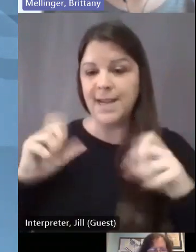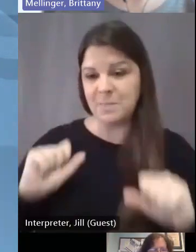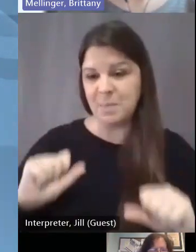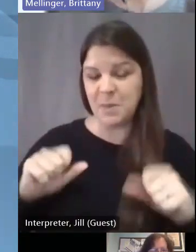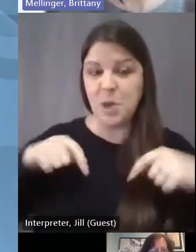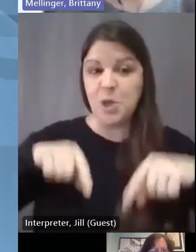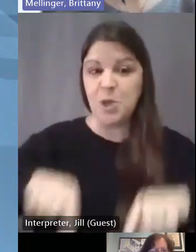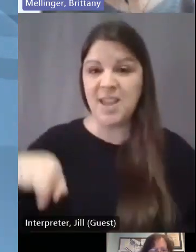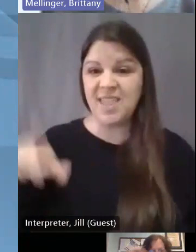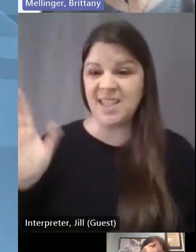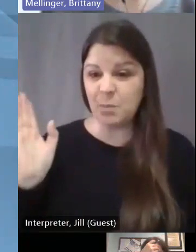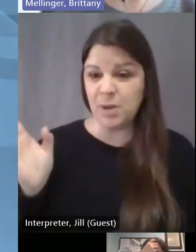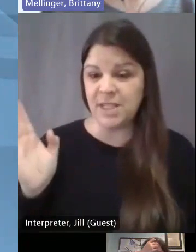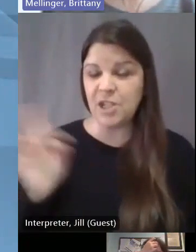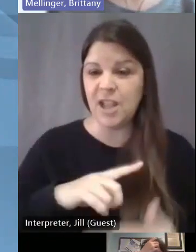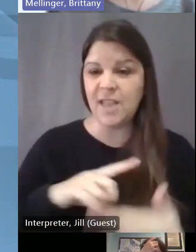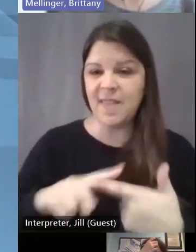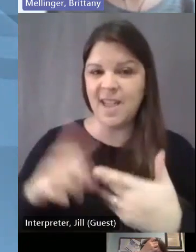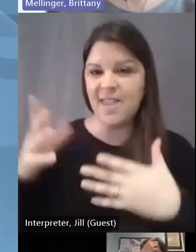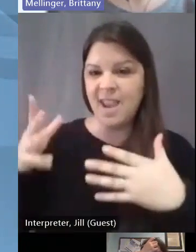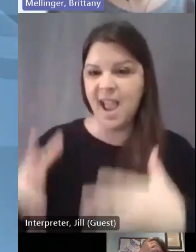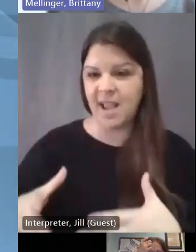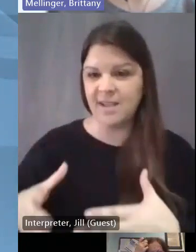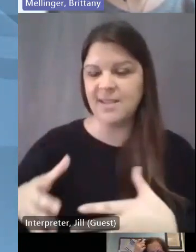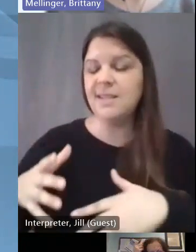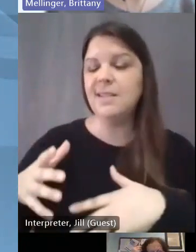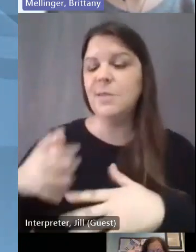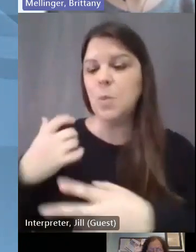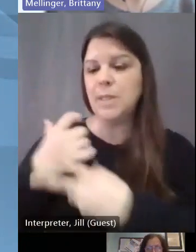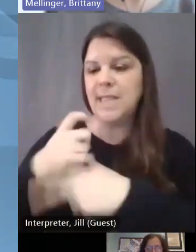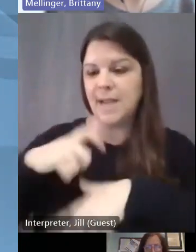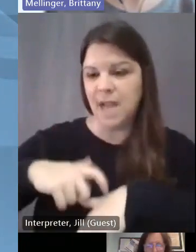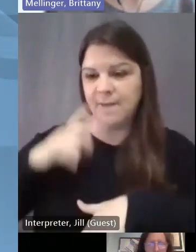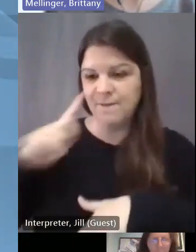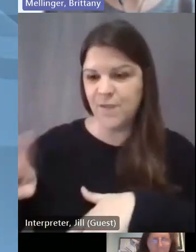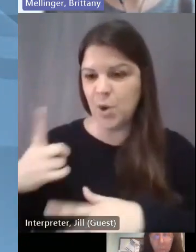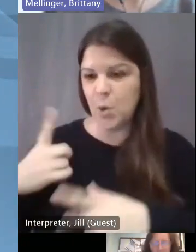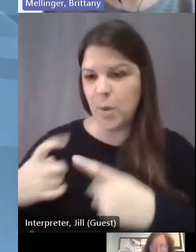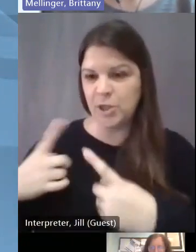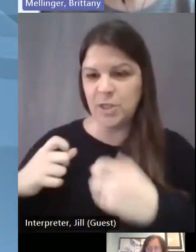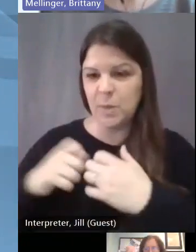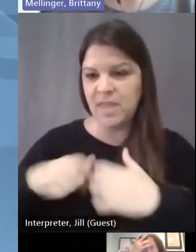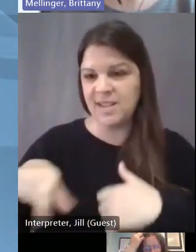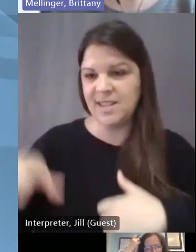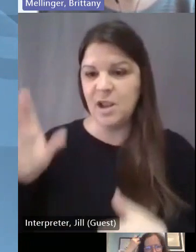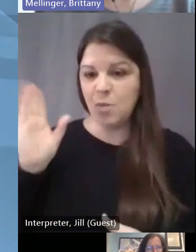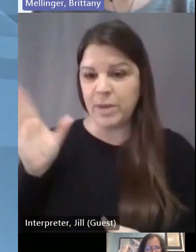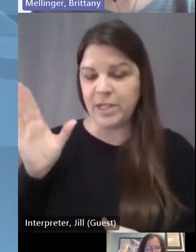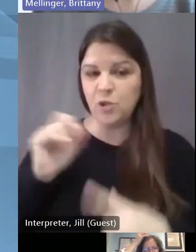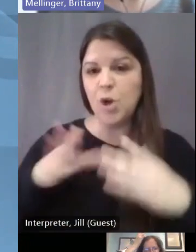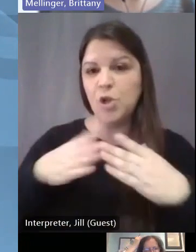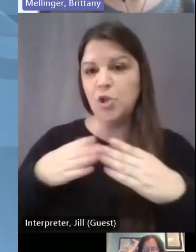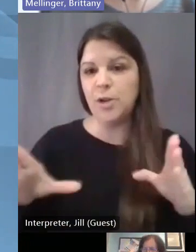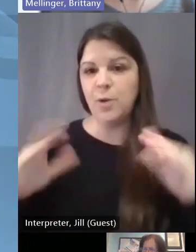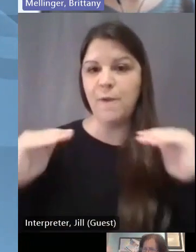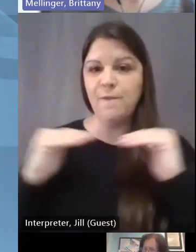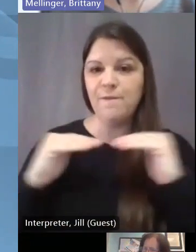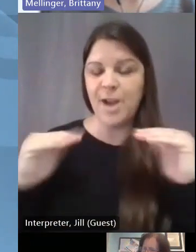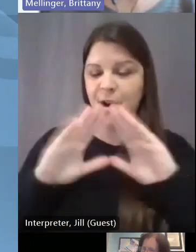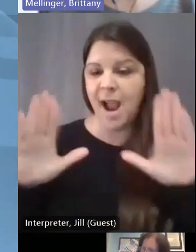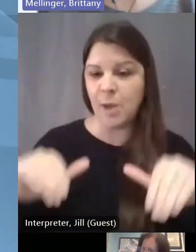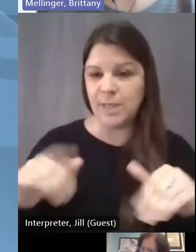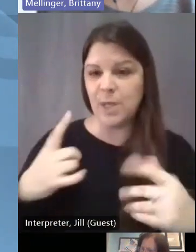goes along, but we'll also reserve some time at the end as well if you have any questions regarding the presentation or general fair housing questions that you'd like